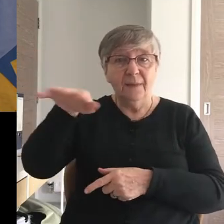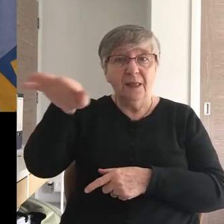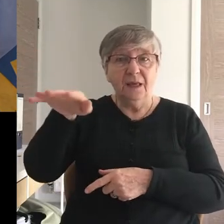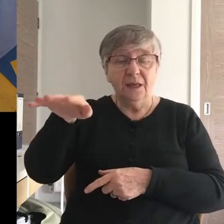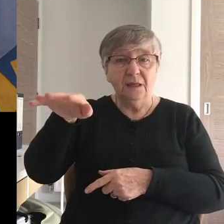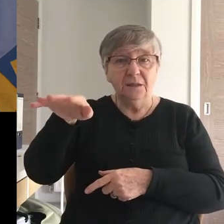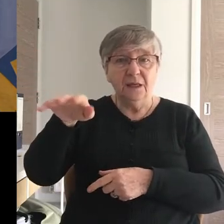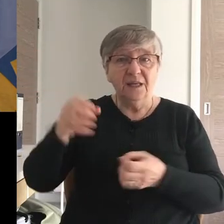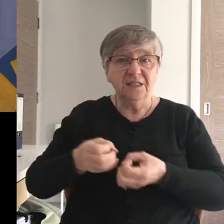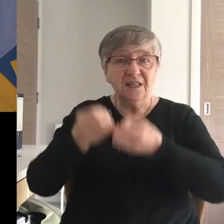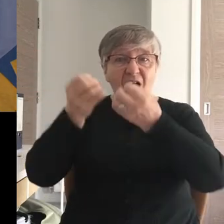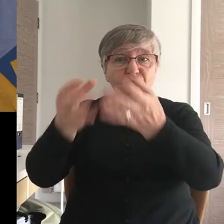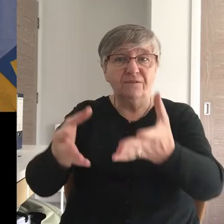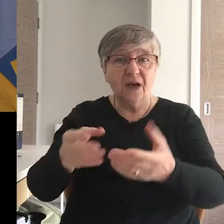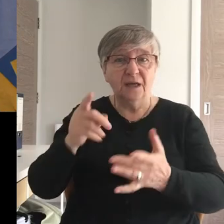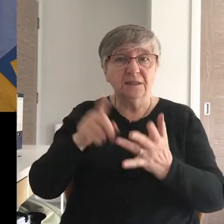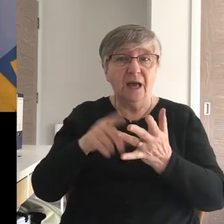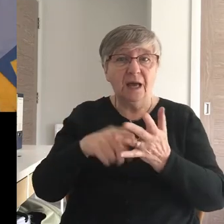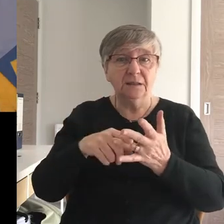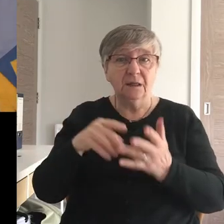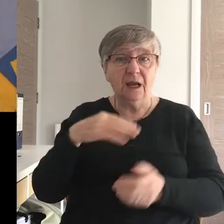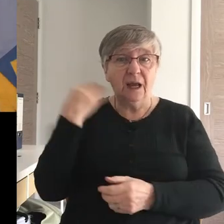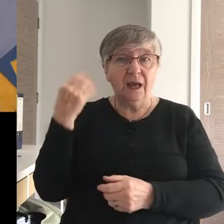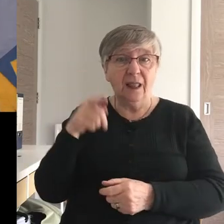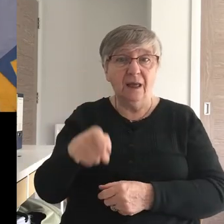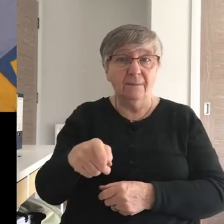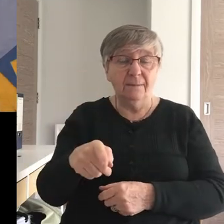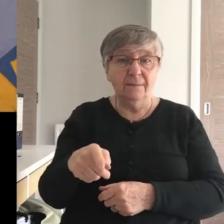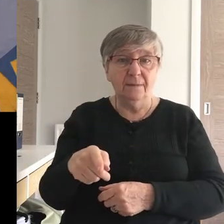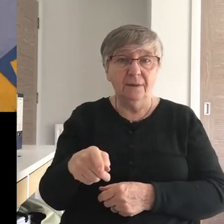have to sacrifice him to me. You're going to have to kill him.